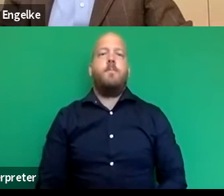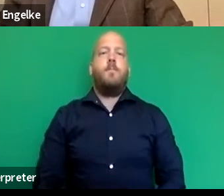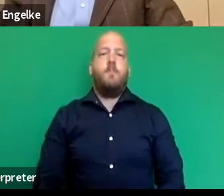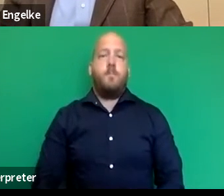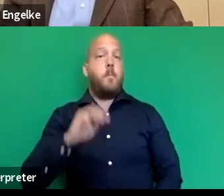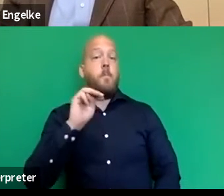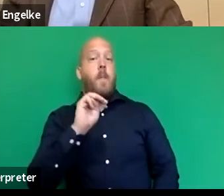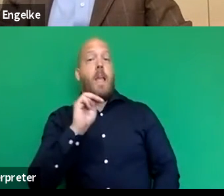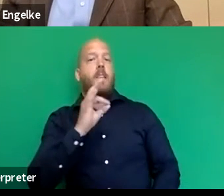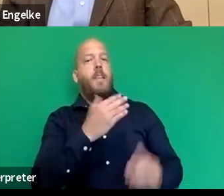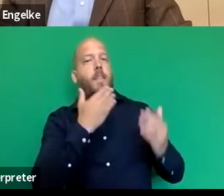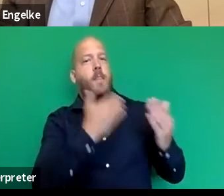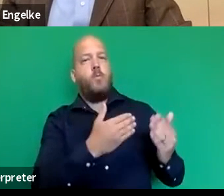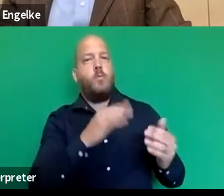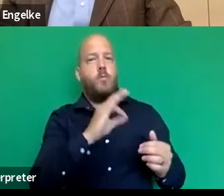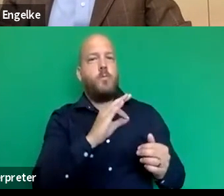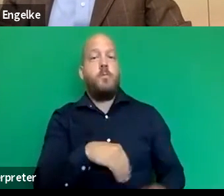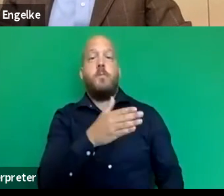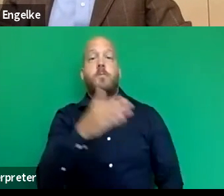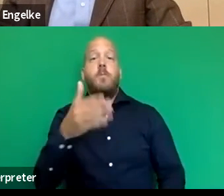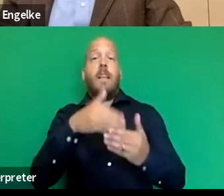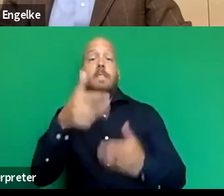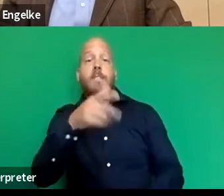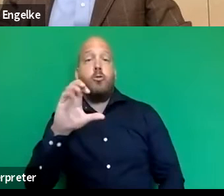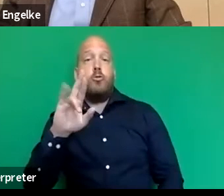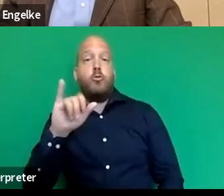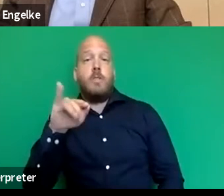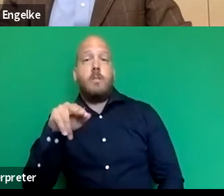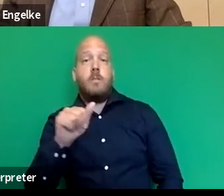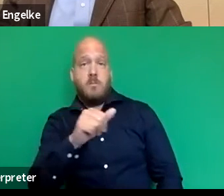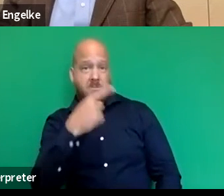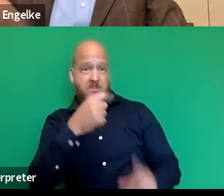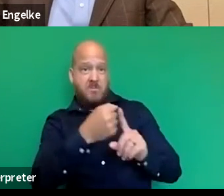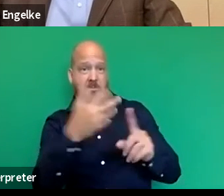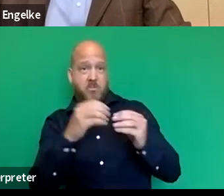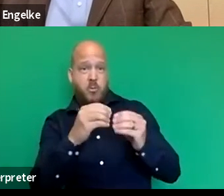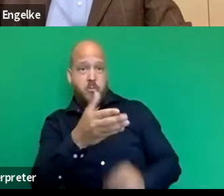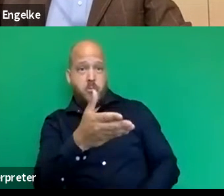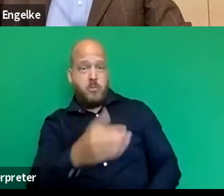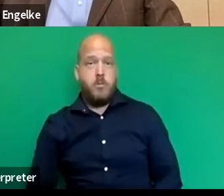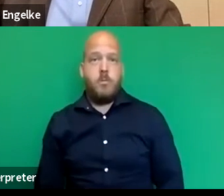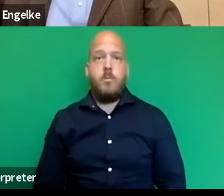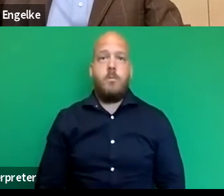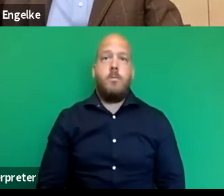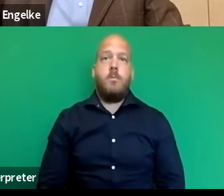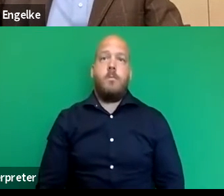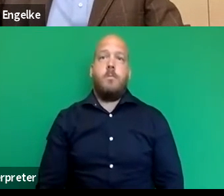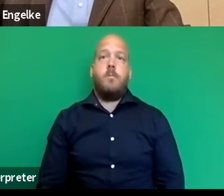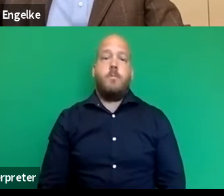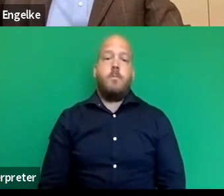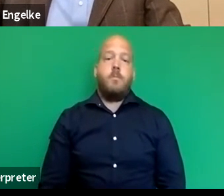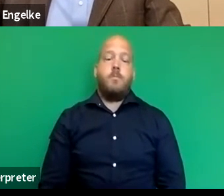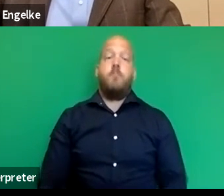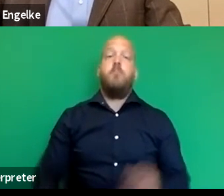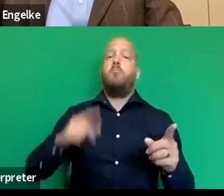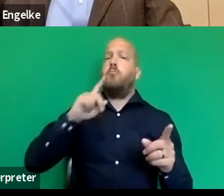have Cristina. Cristina, can you elaborate? Sure, I concur with what everybody said. With automatic